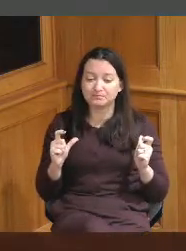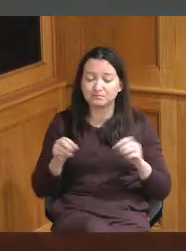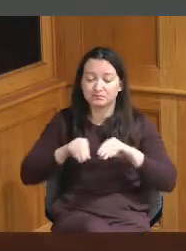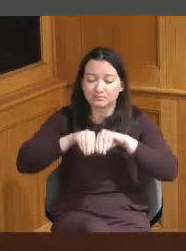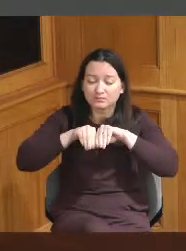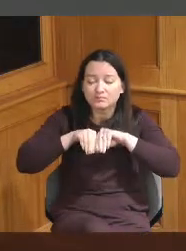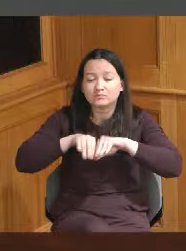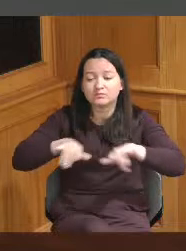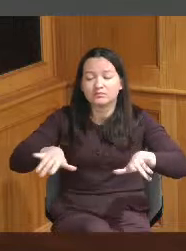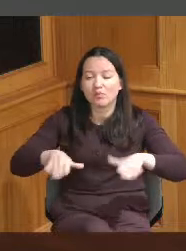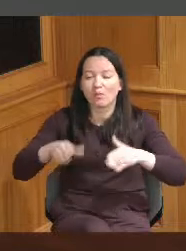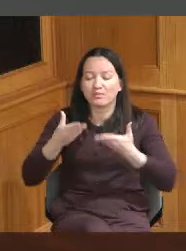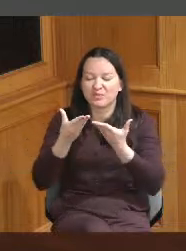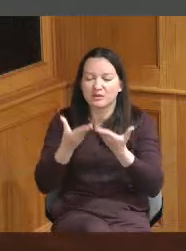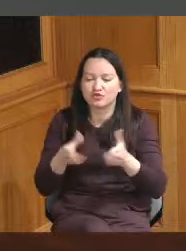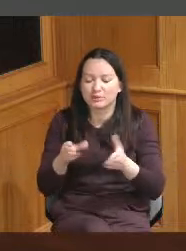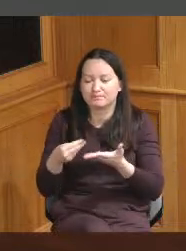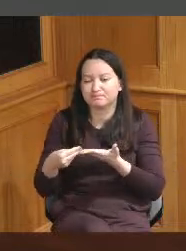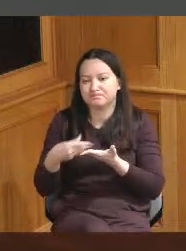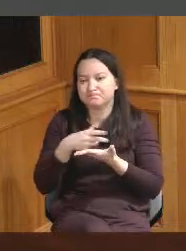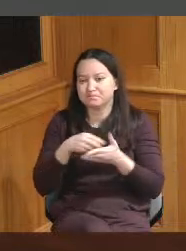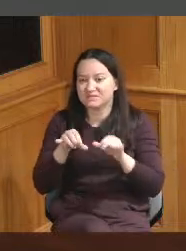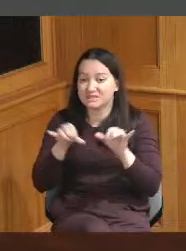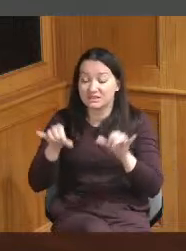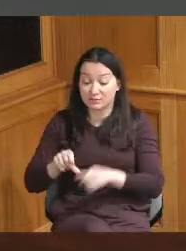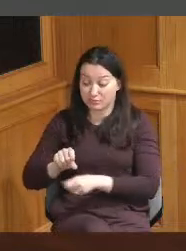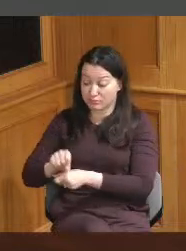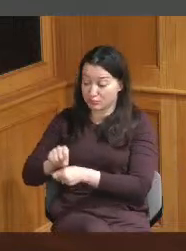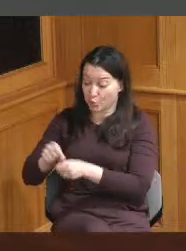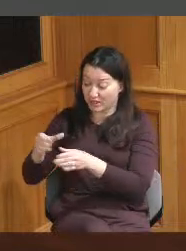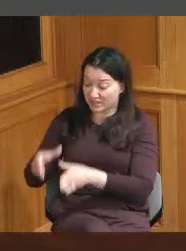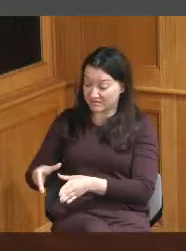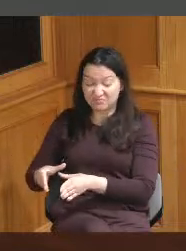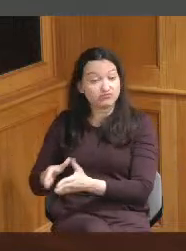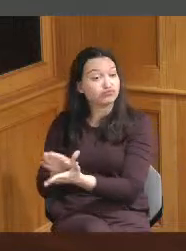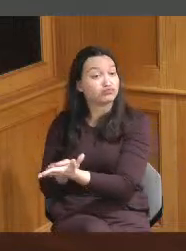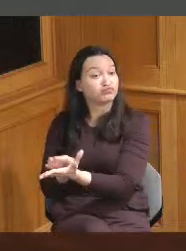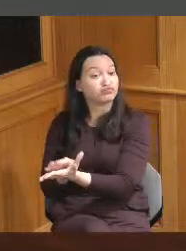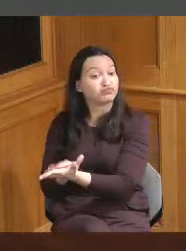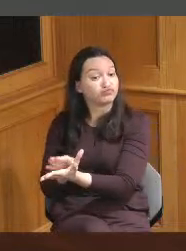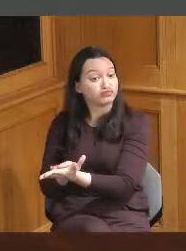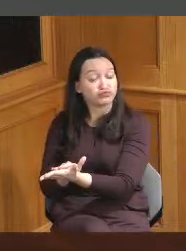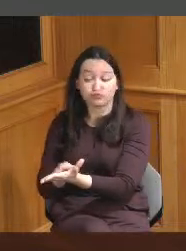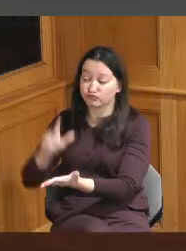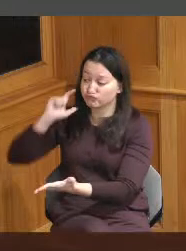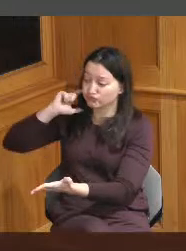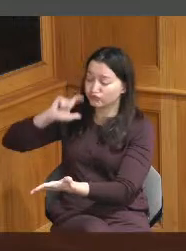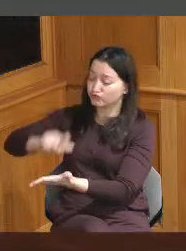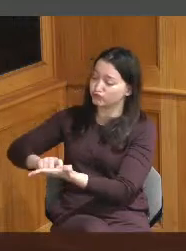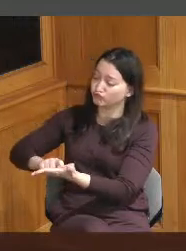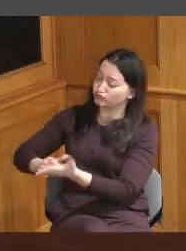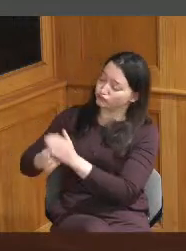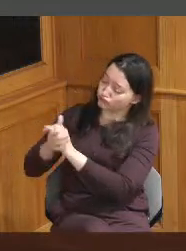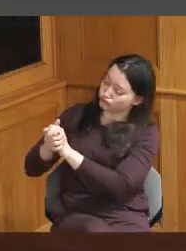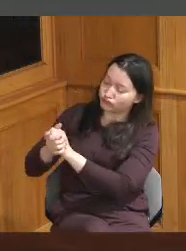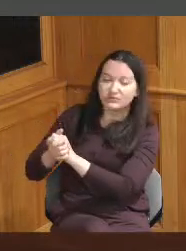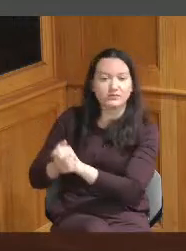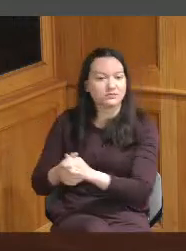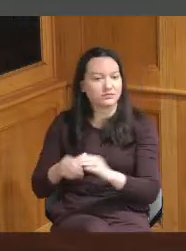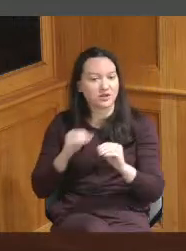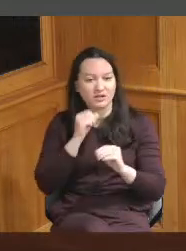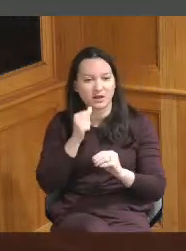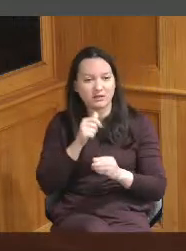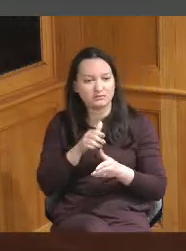into the general compensation mm-hmm. system so that employees who are doing a really good job get rewarded for that and don't have an incentive